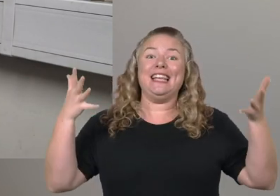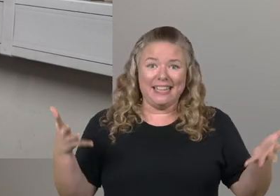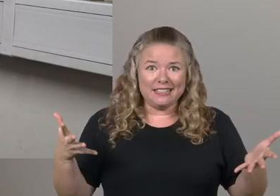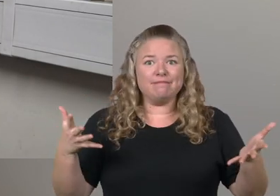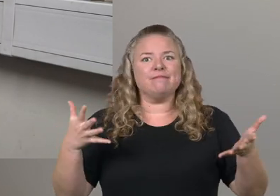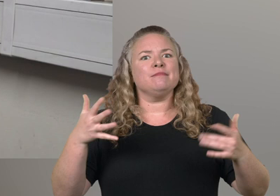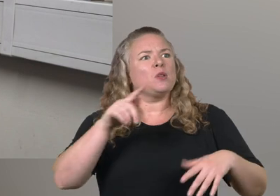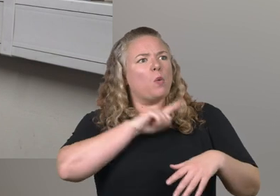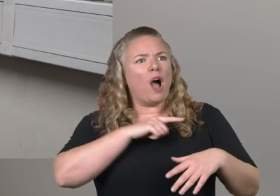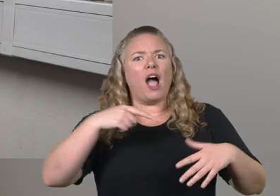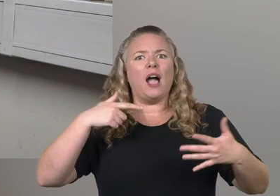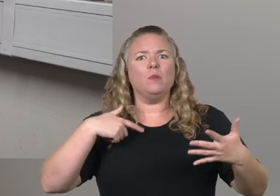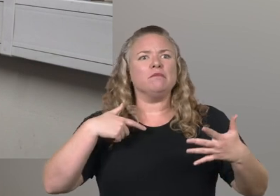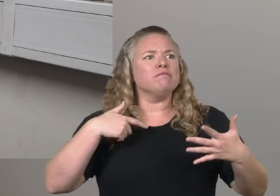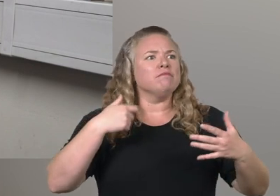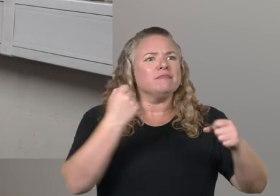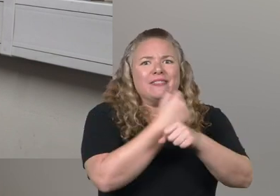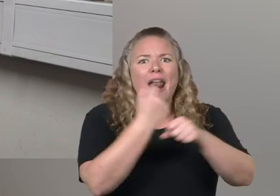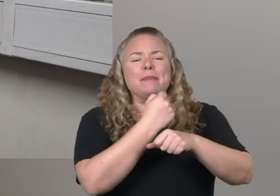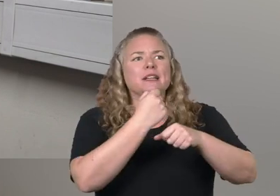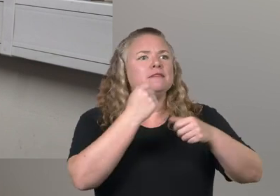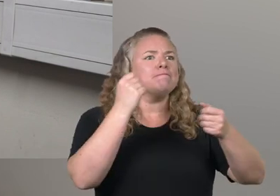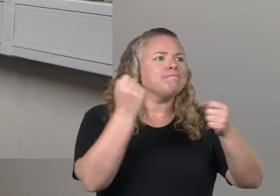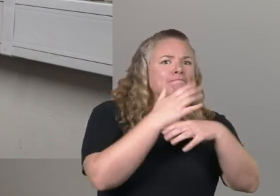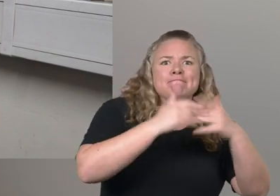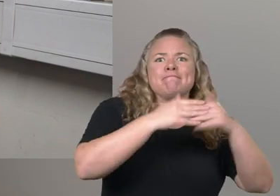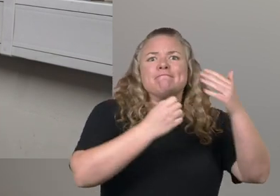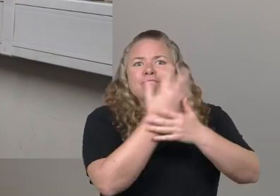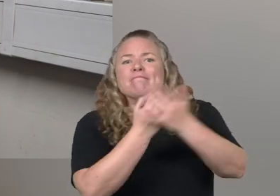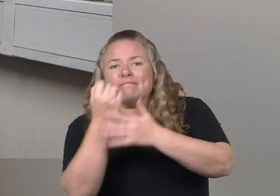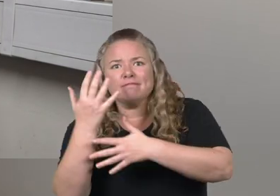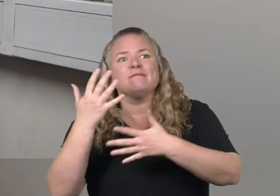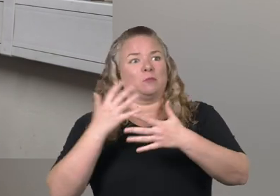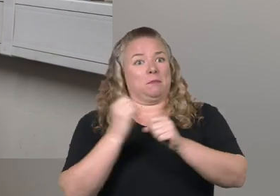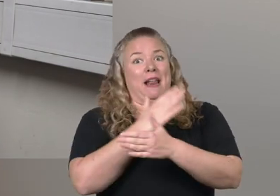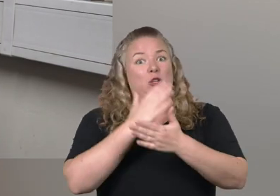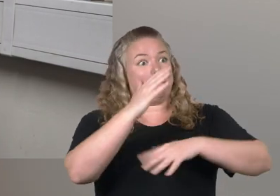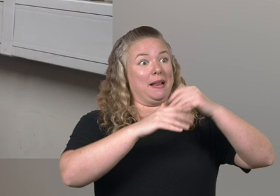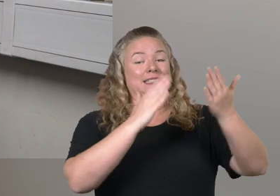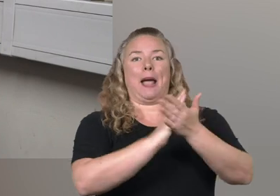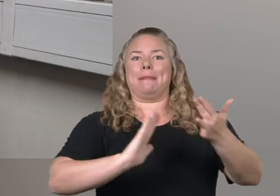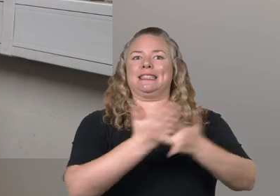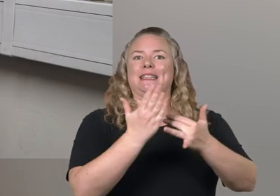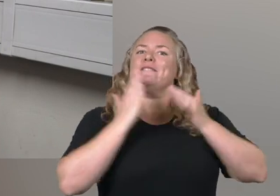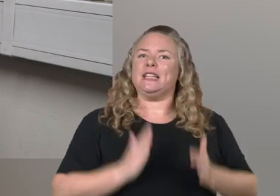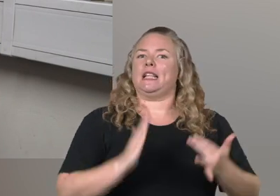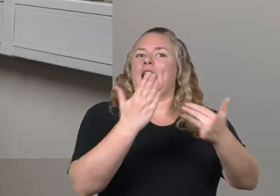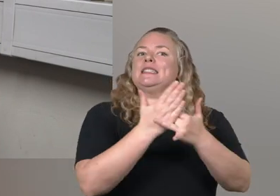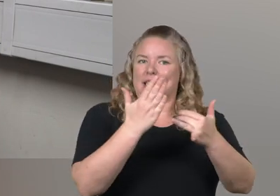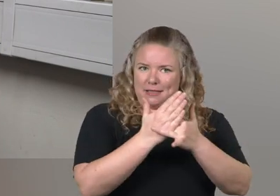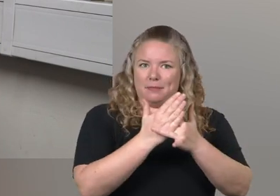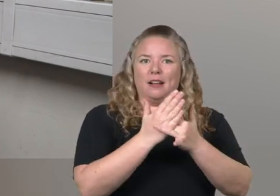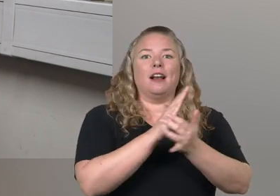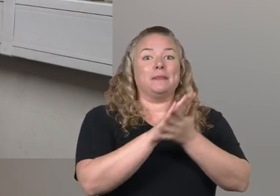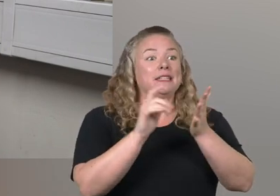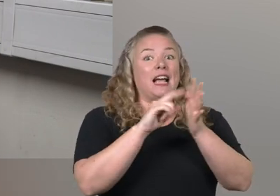issue for us, because we were in an organisation that had, part of the reason we'd done this big development was to make the building accessible,